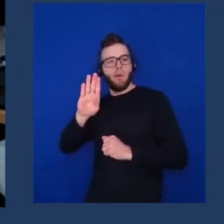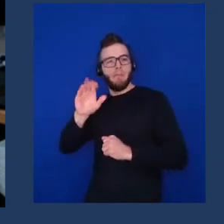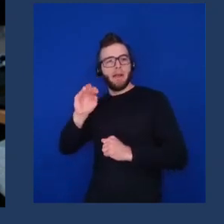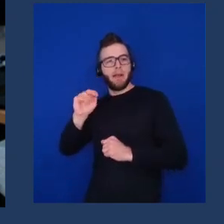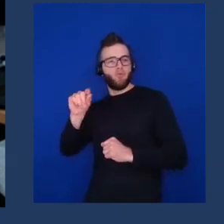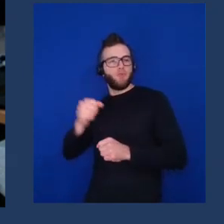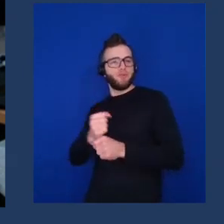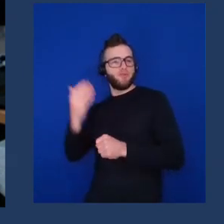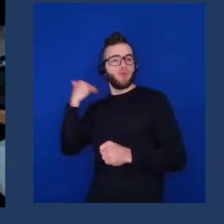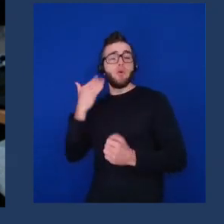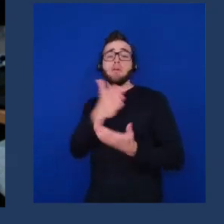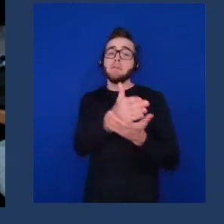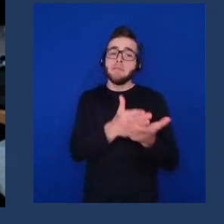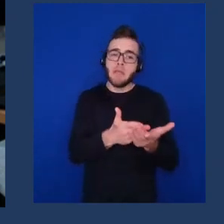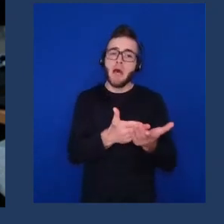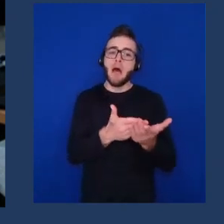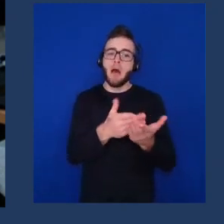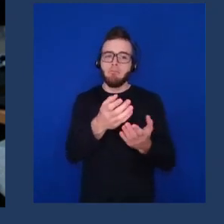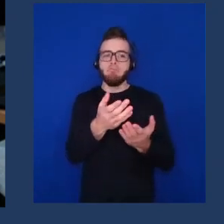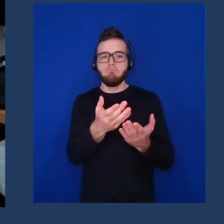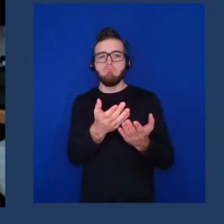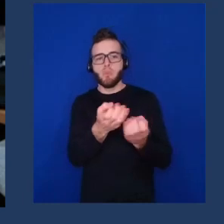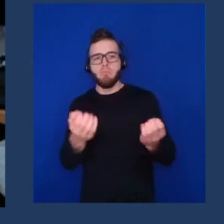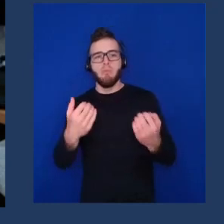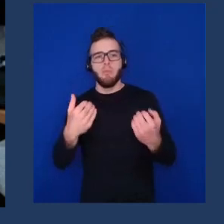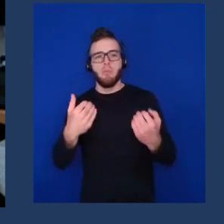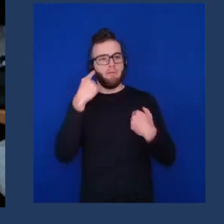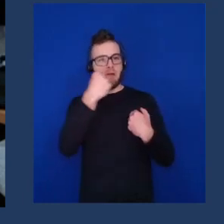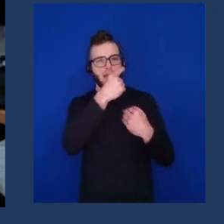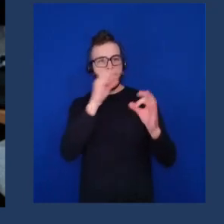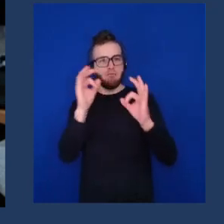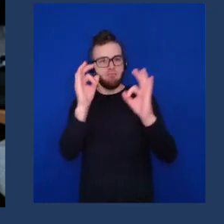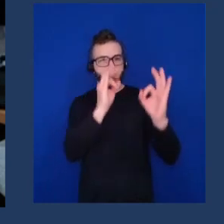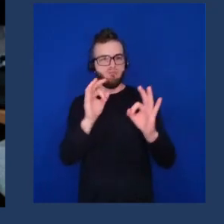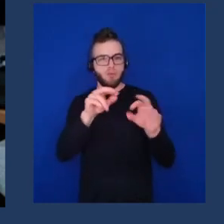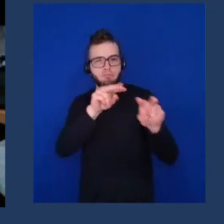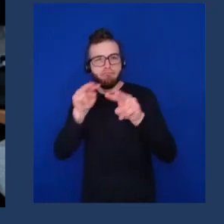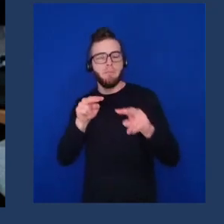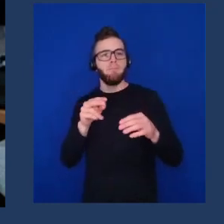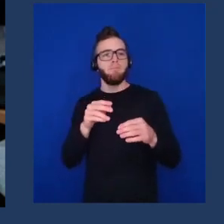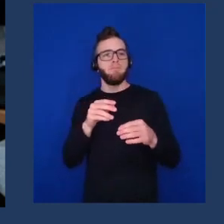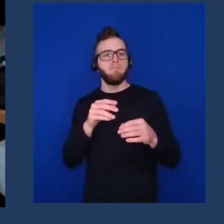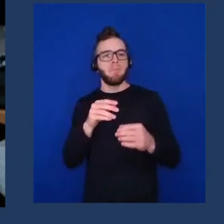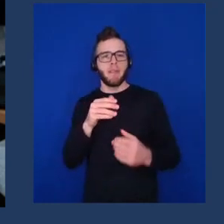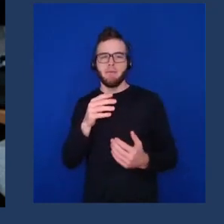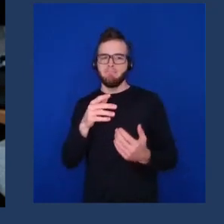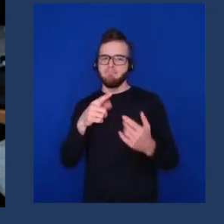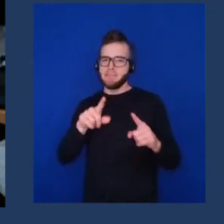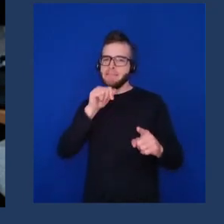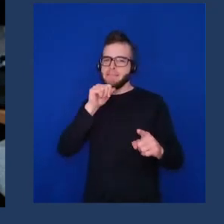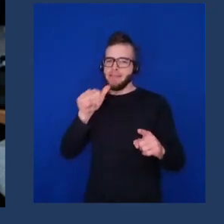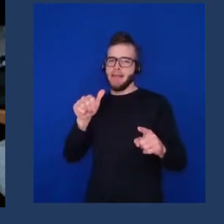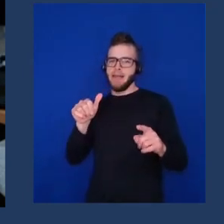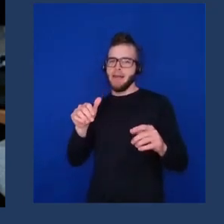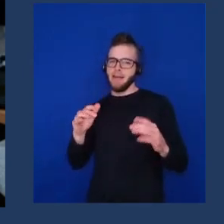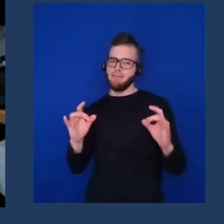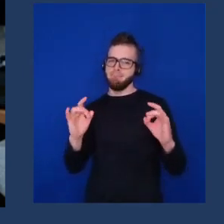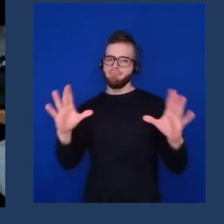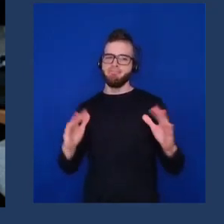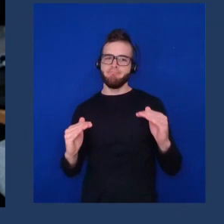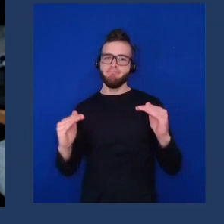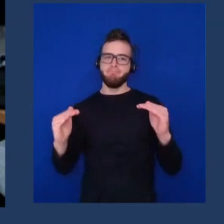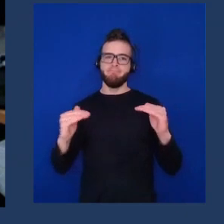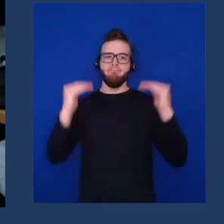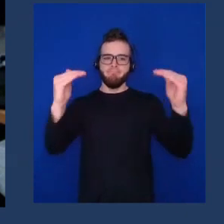kind of hard to get, it's still kind of expensive, still can be hard to configure. But if we can reduce that barrier to entry such